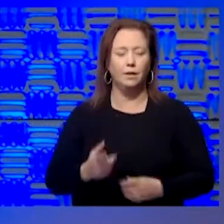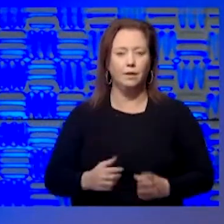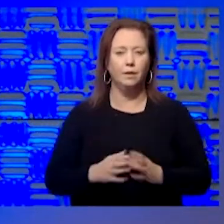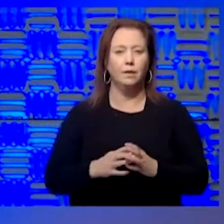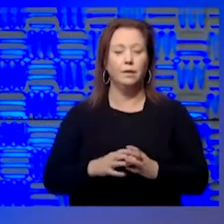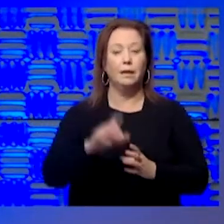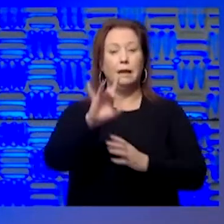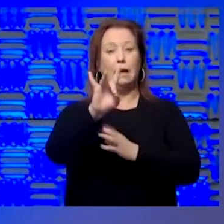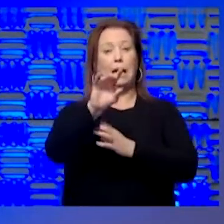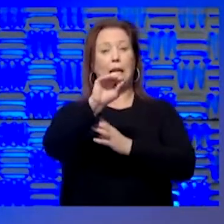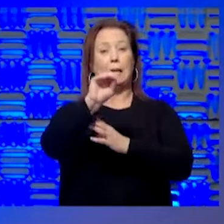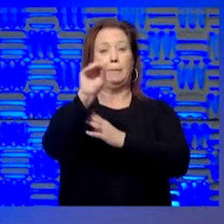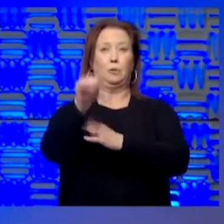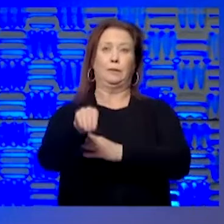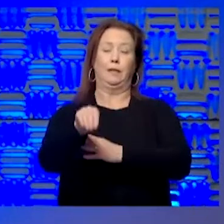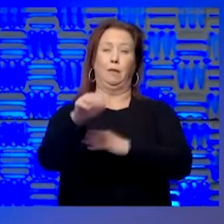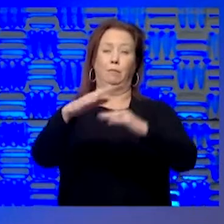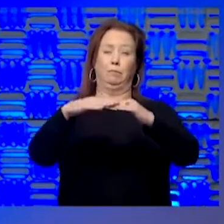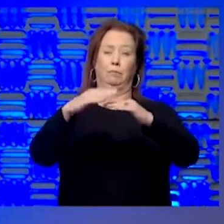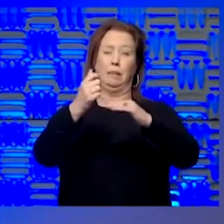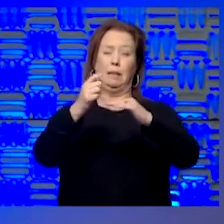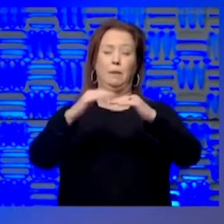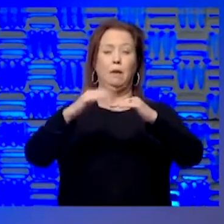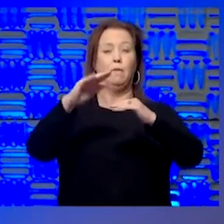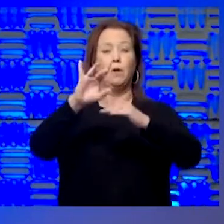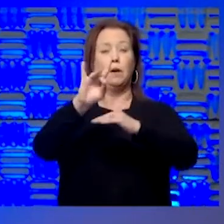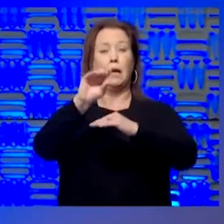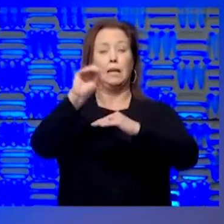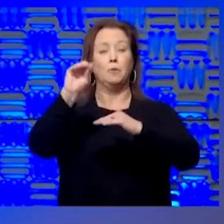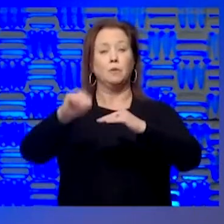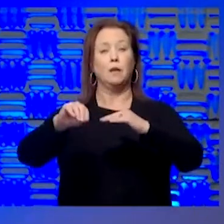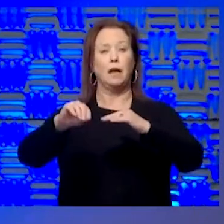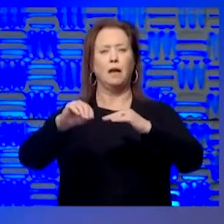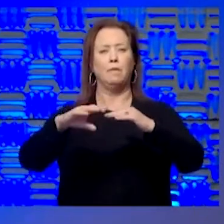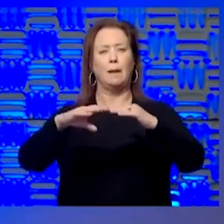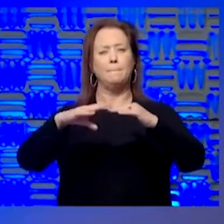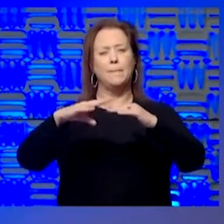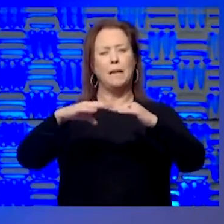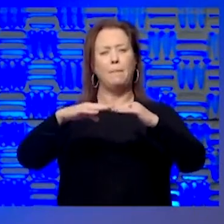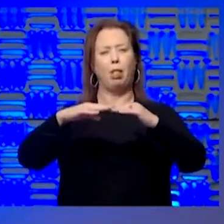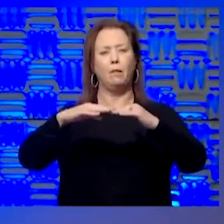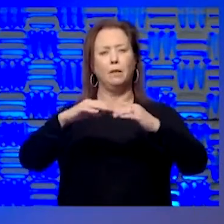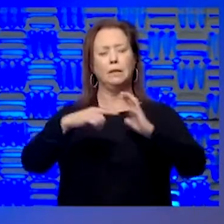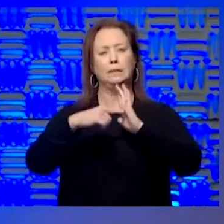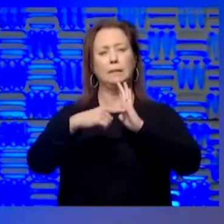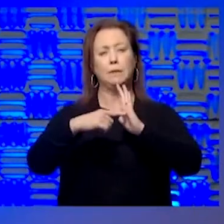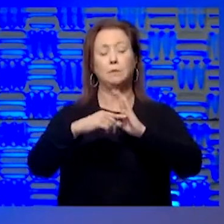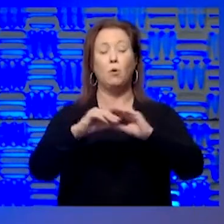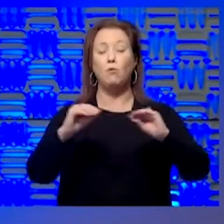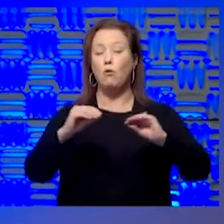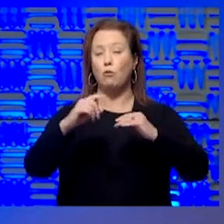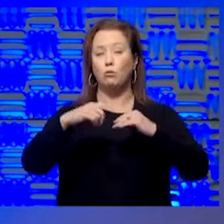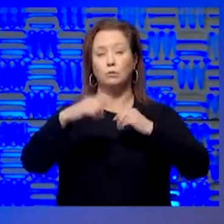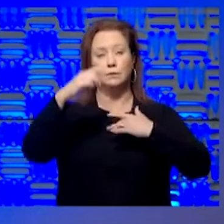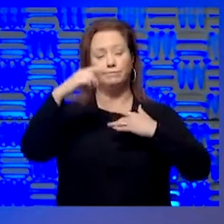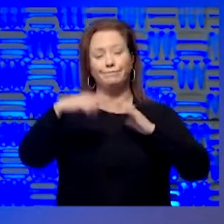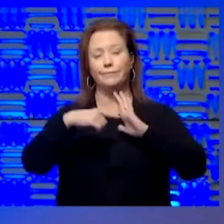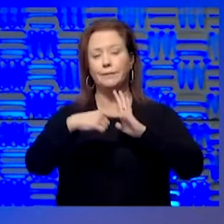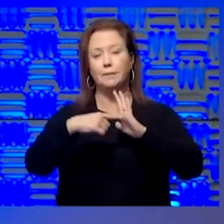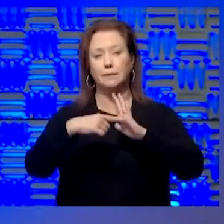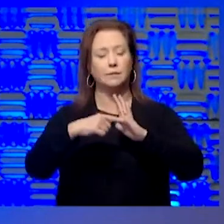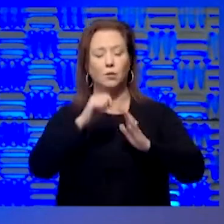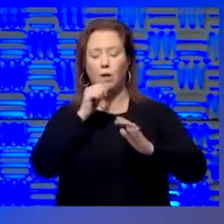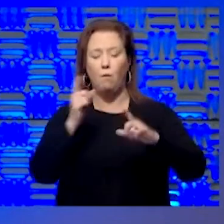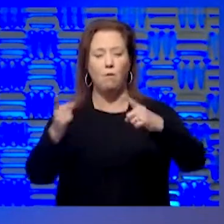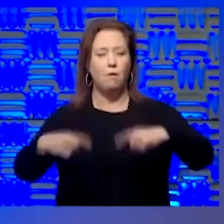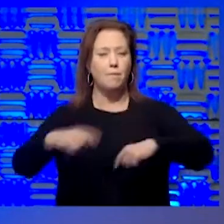that 80% or slightly over 80% of people will have minimal to no symptoms and won't even need to come to the hospital. So it's very